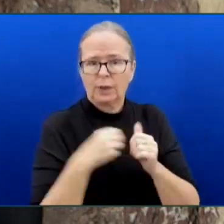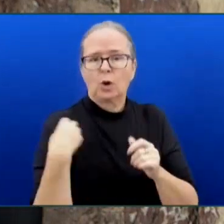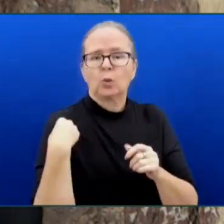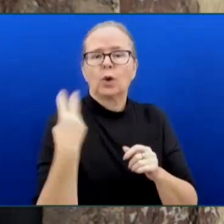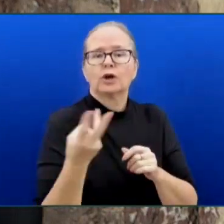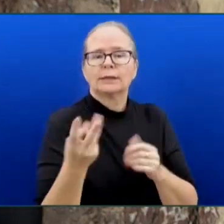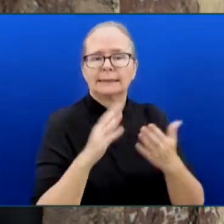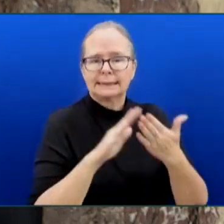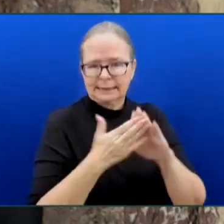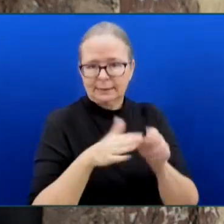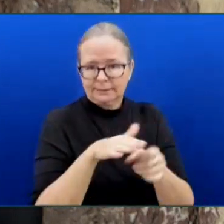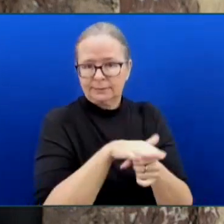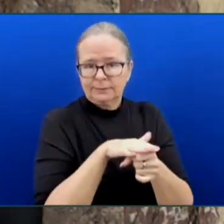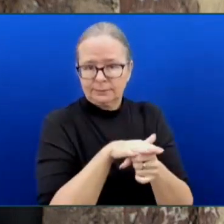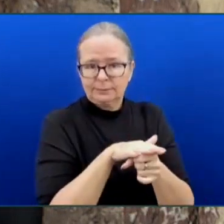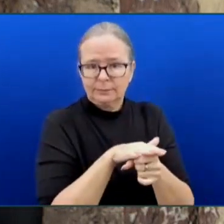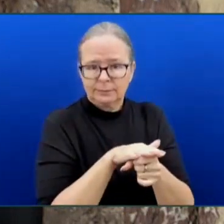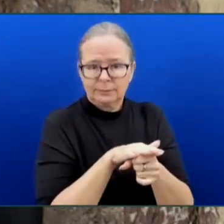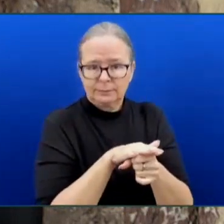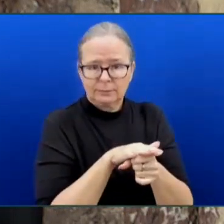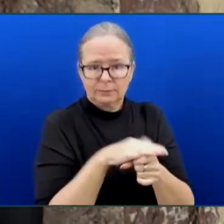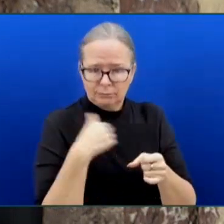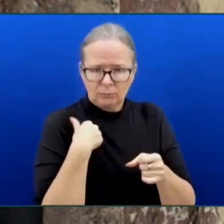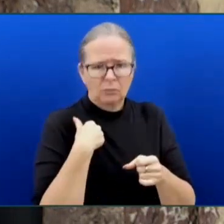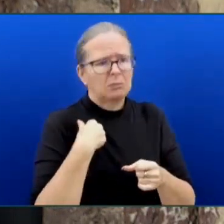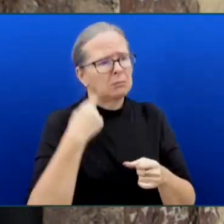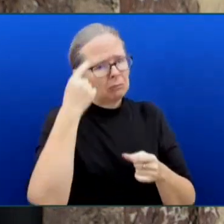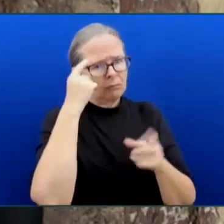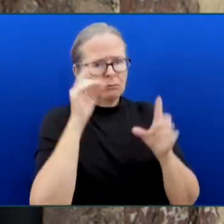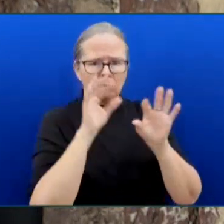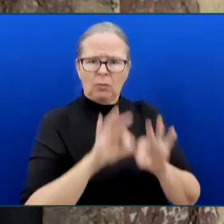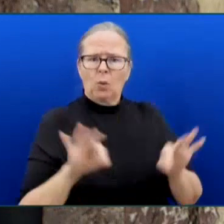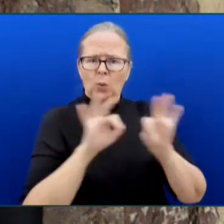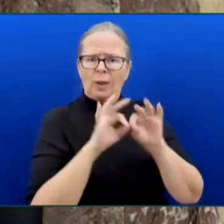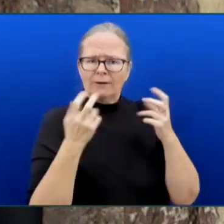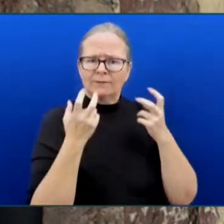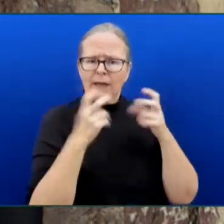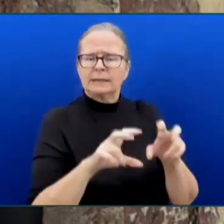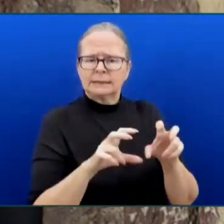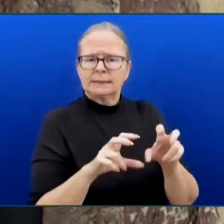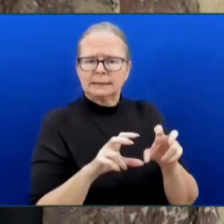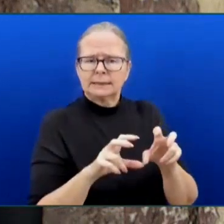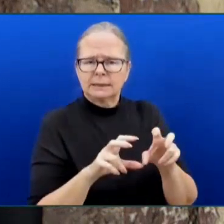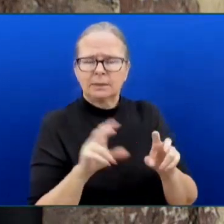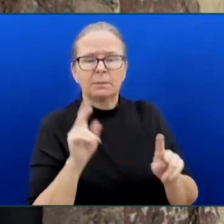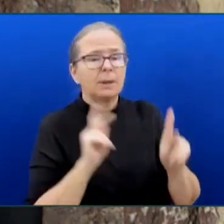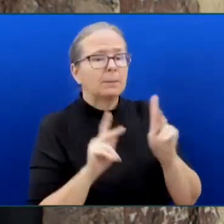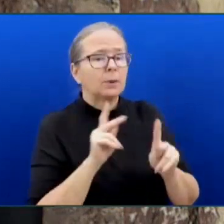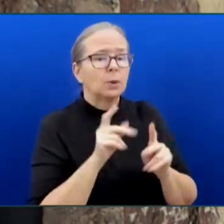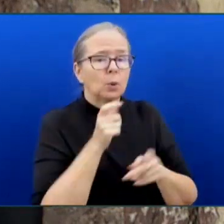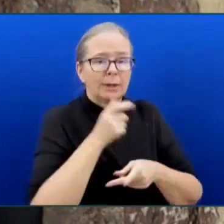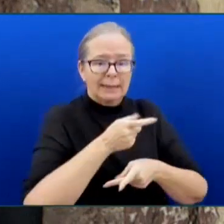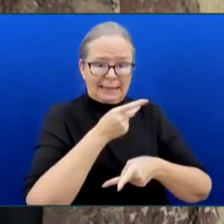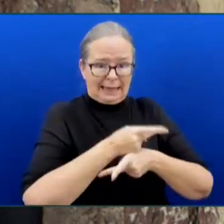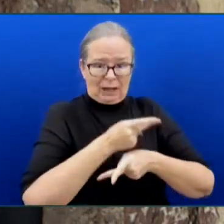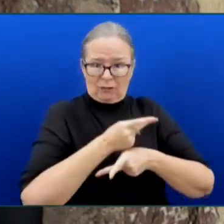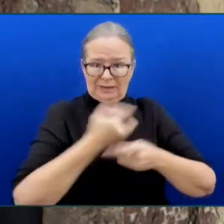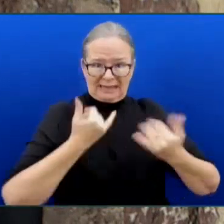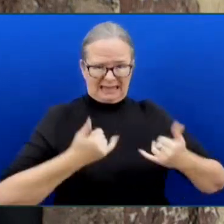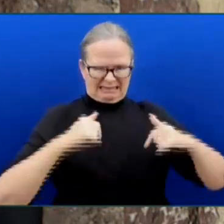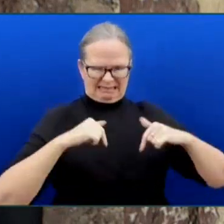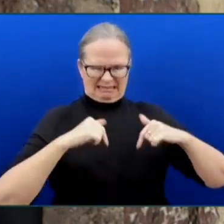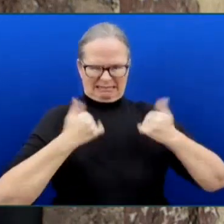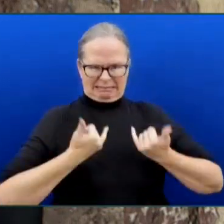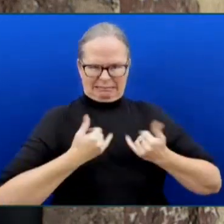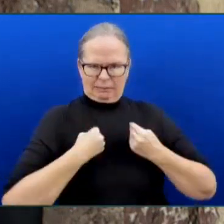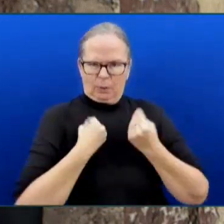in cancer care. We want to ensure that people who need care now get it. And that contract, as the member will know, is for up to